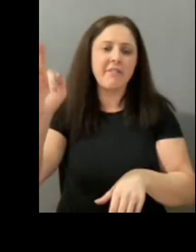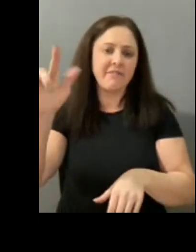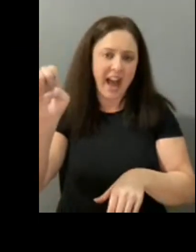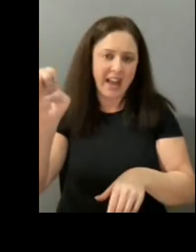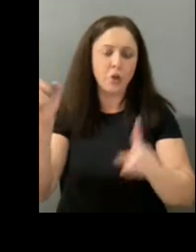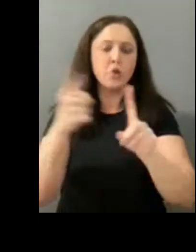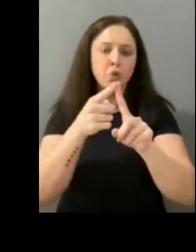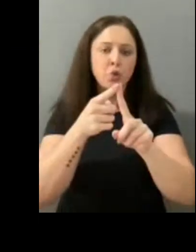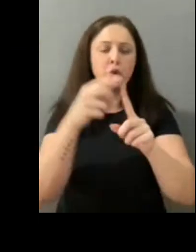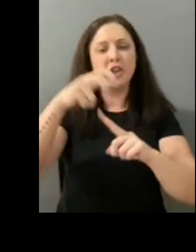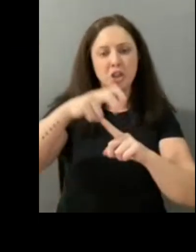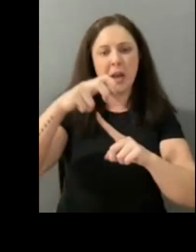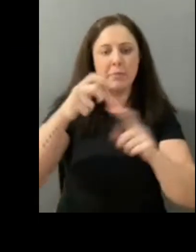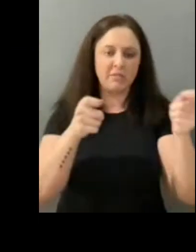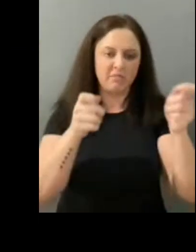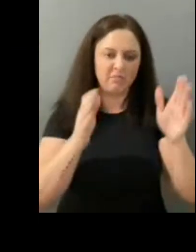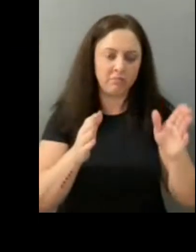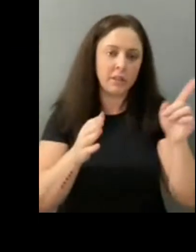We're also going to be